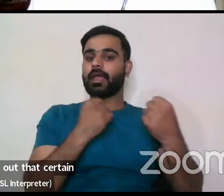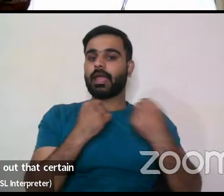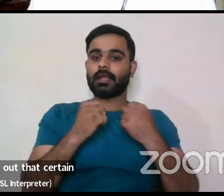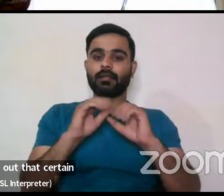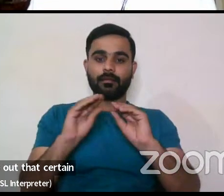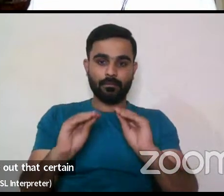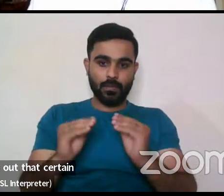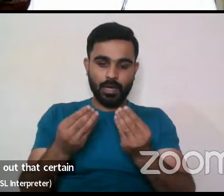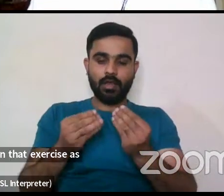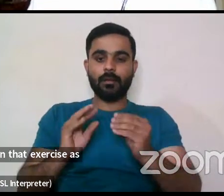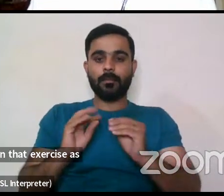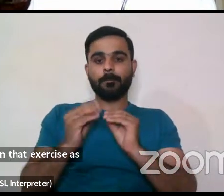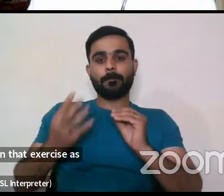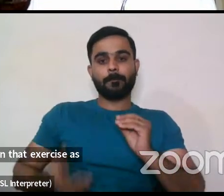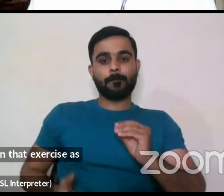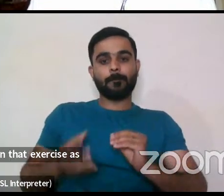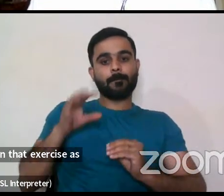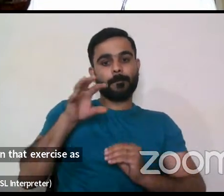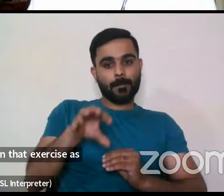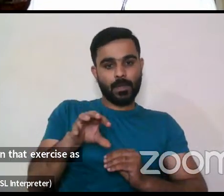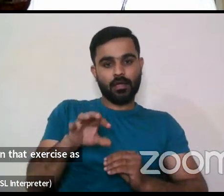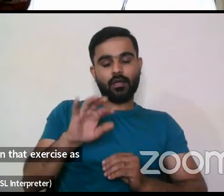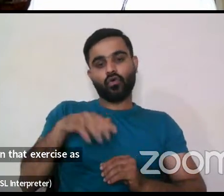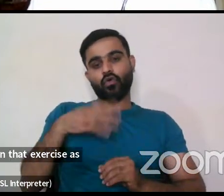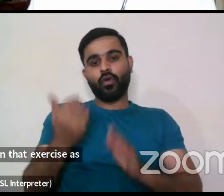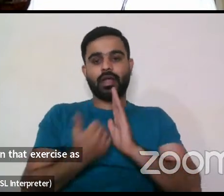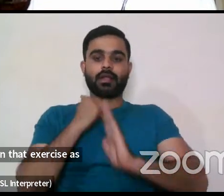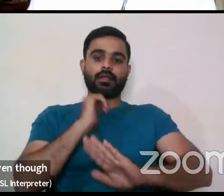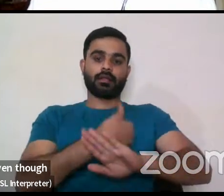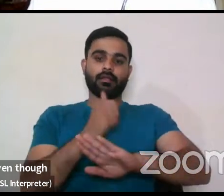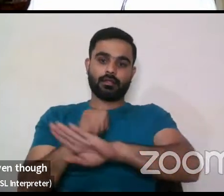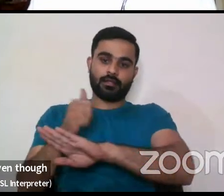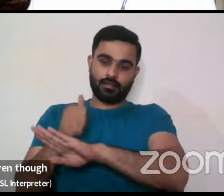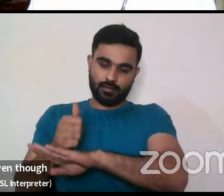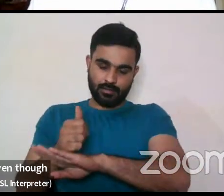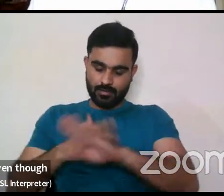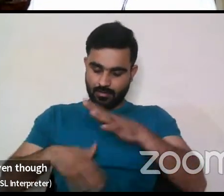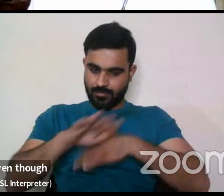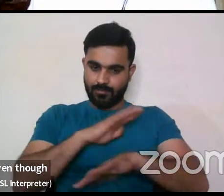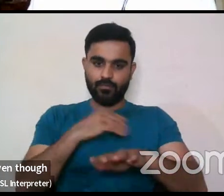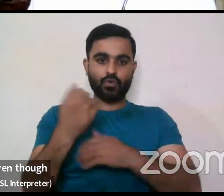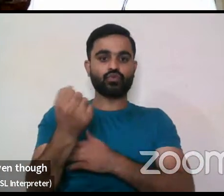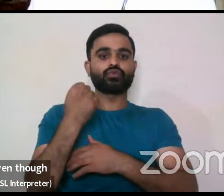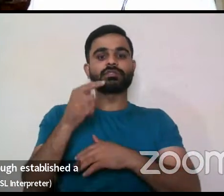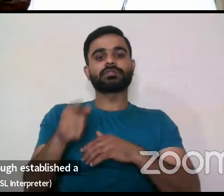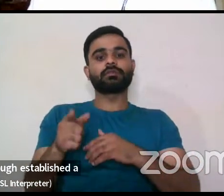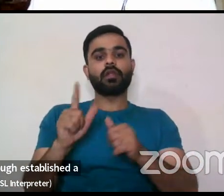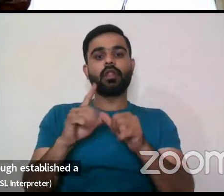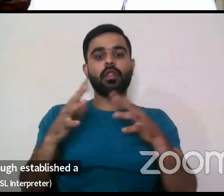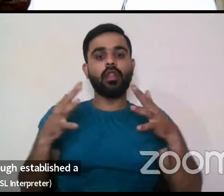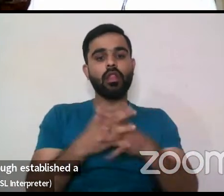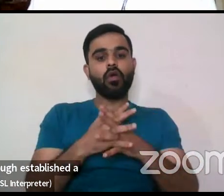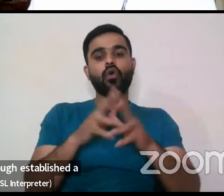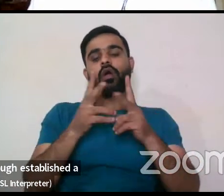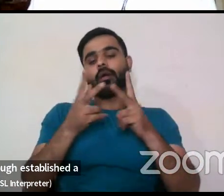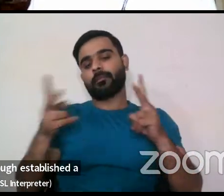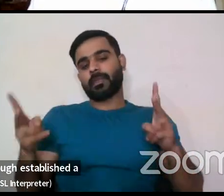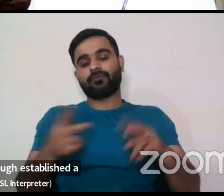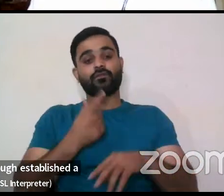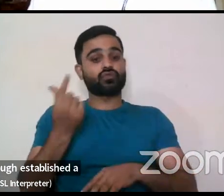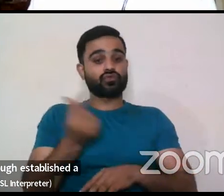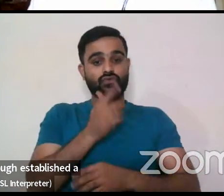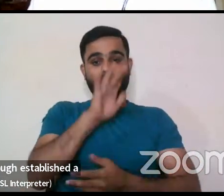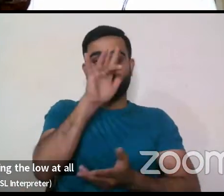think, was Bangladesh, which even though established a competition authority, was not enforcing the law at all, but was using